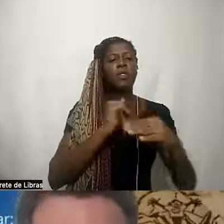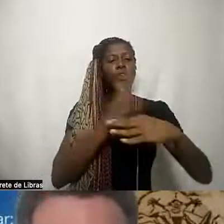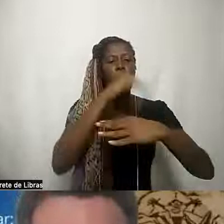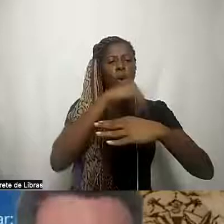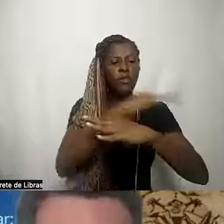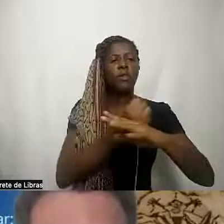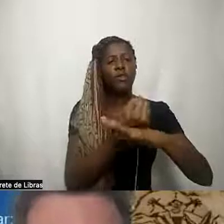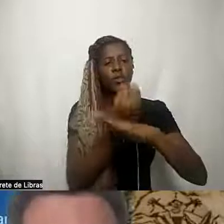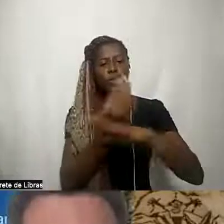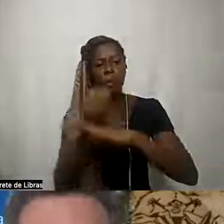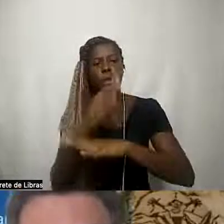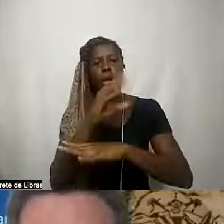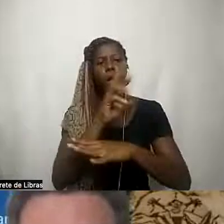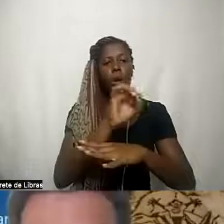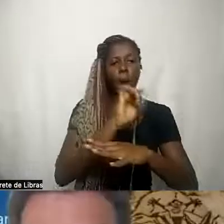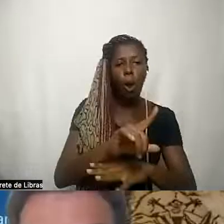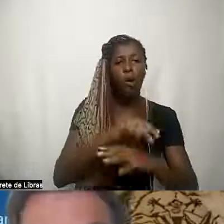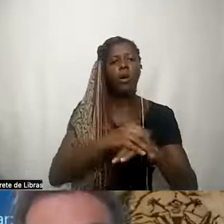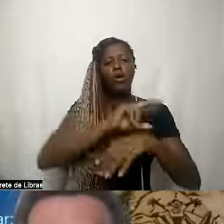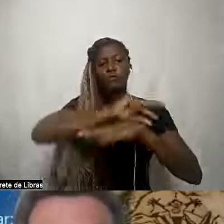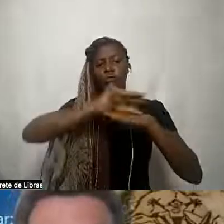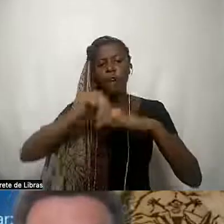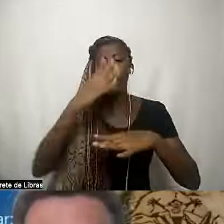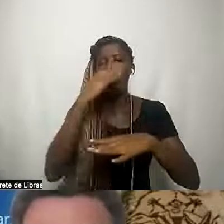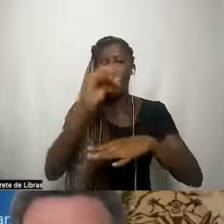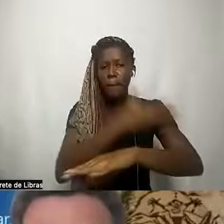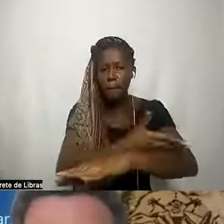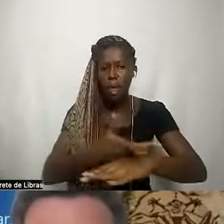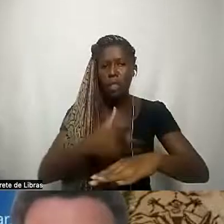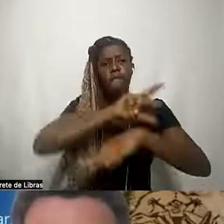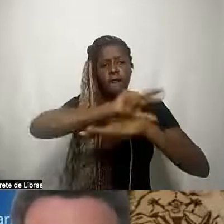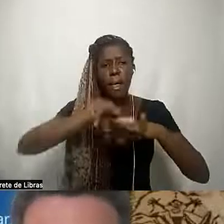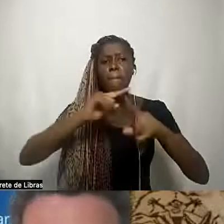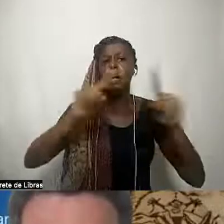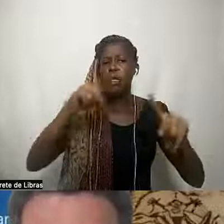They really do integrated research,